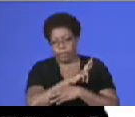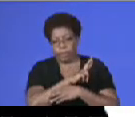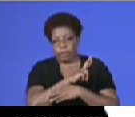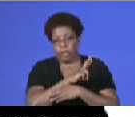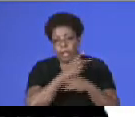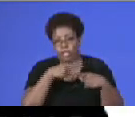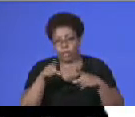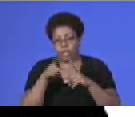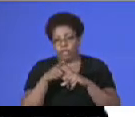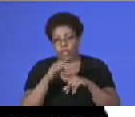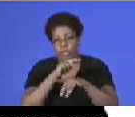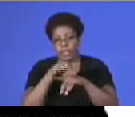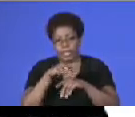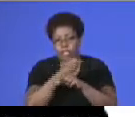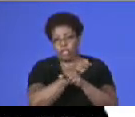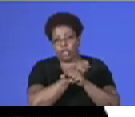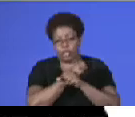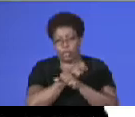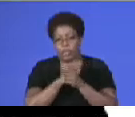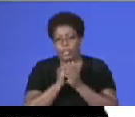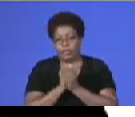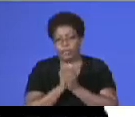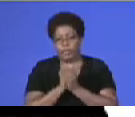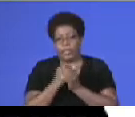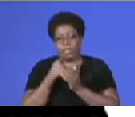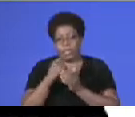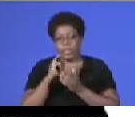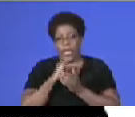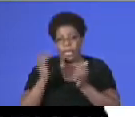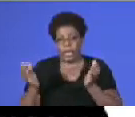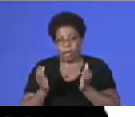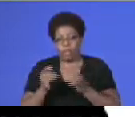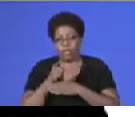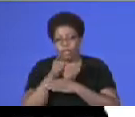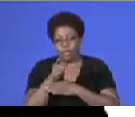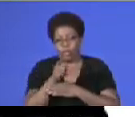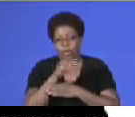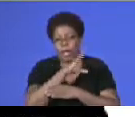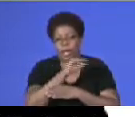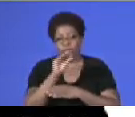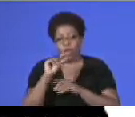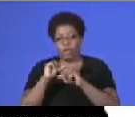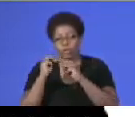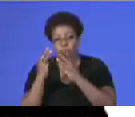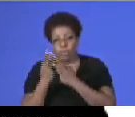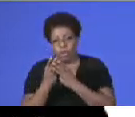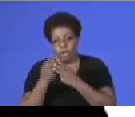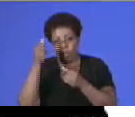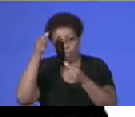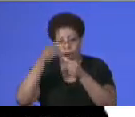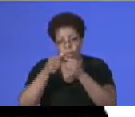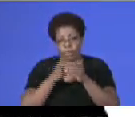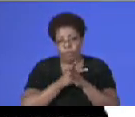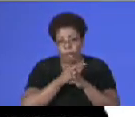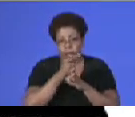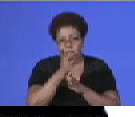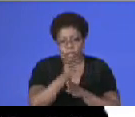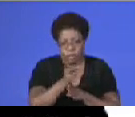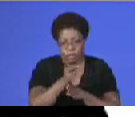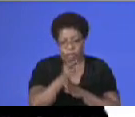Ministry of National Security. I therefore encourage you and your troops to be mindful that professional